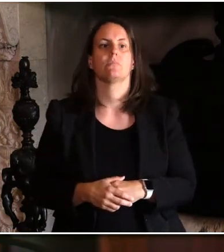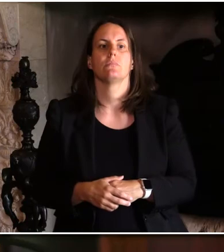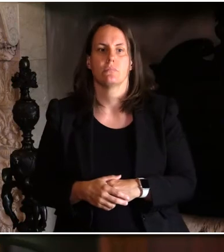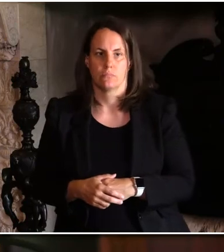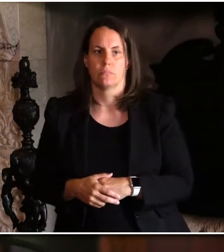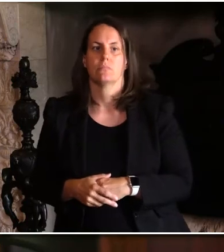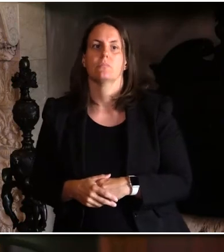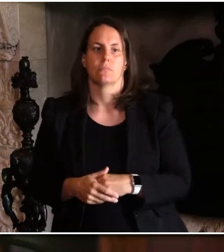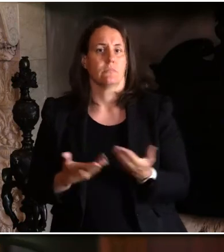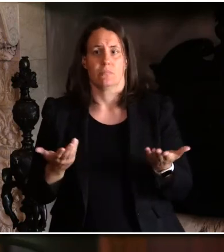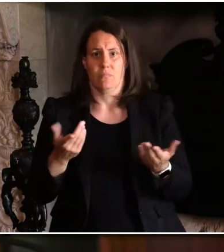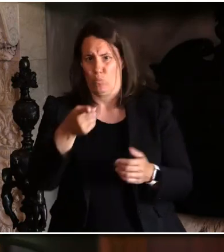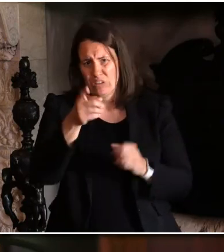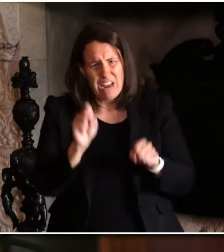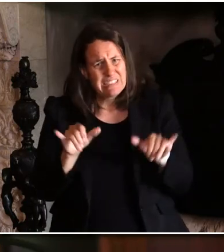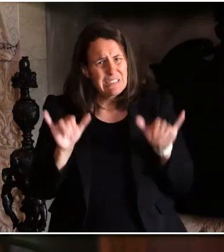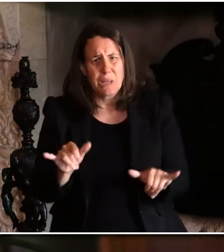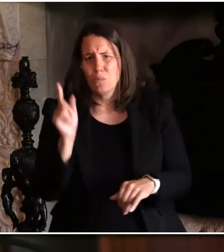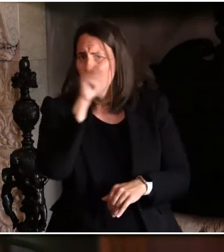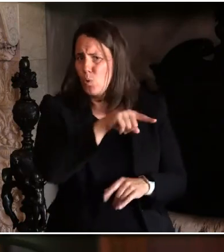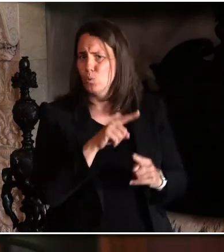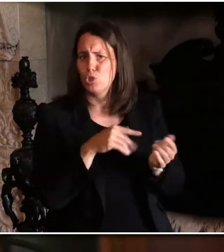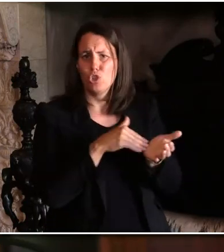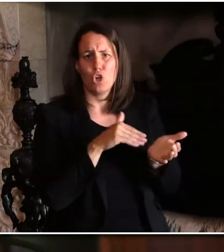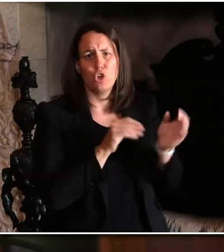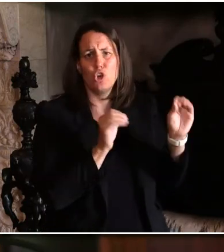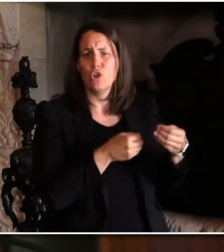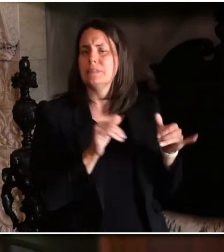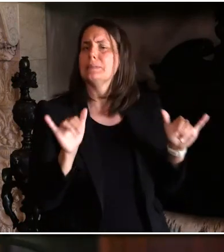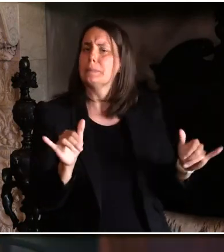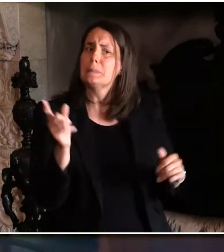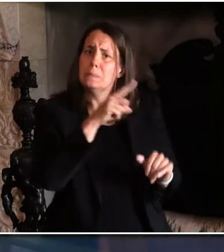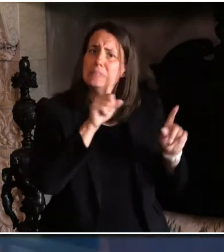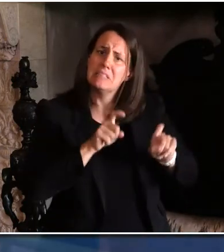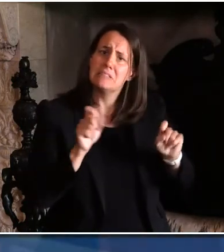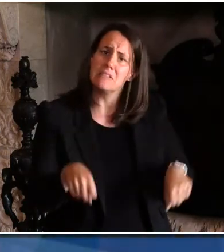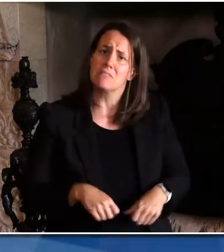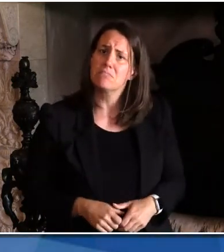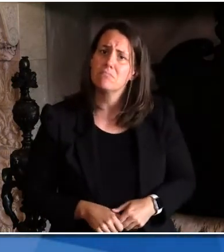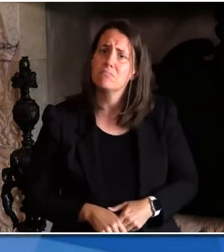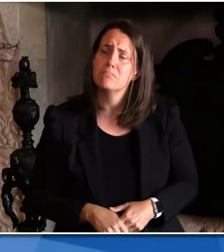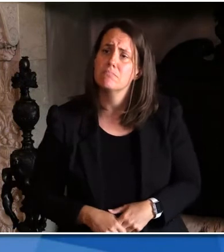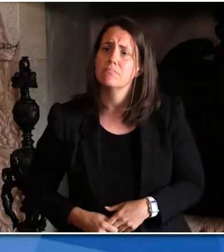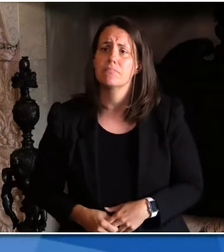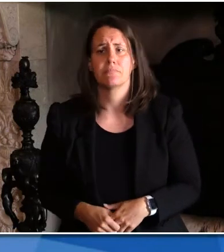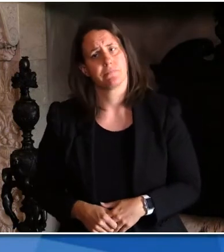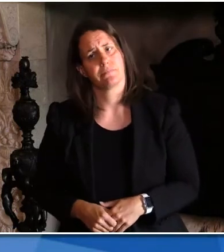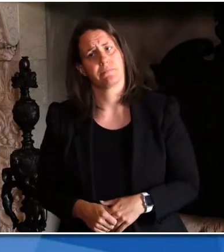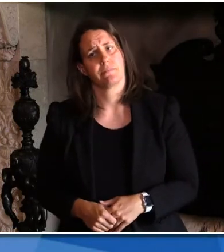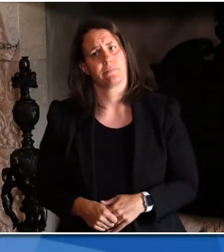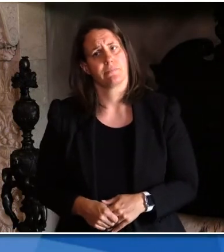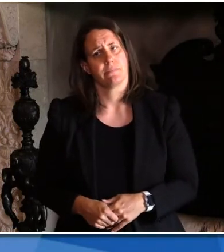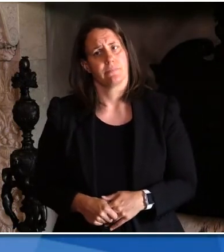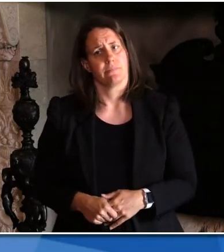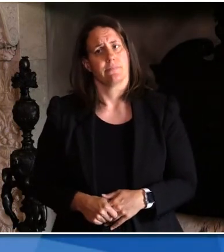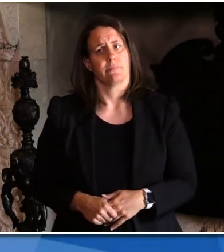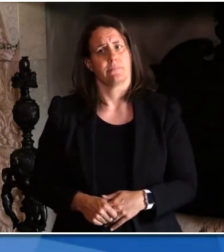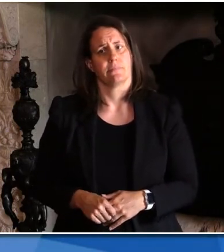sustainable strategy moving into the fall and through the winter. Thank you, Mark. Now to Tyler Jobe